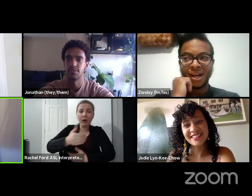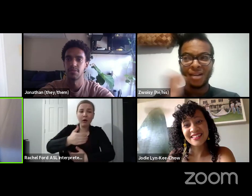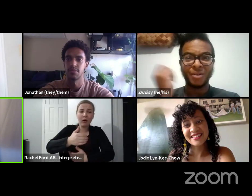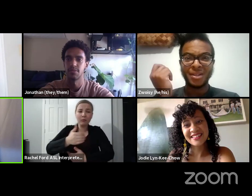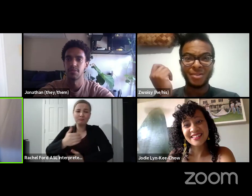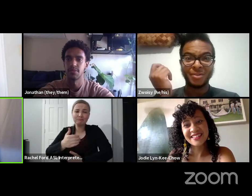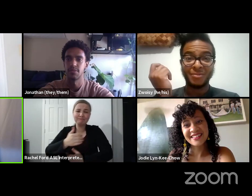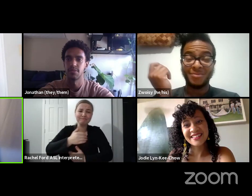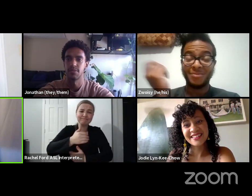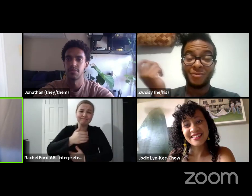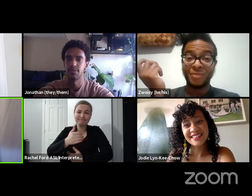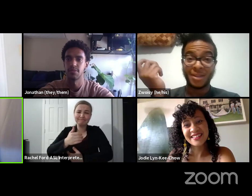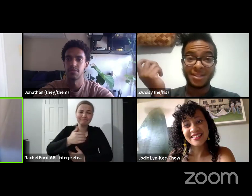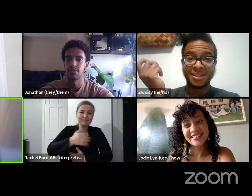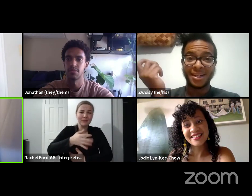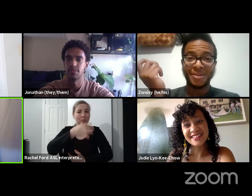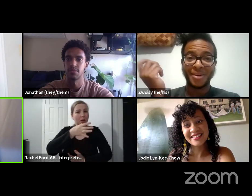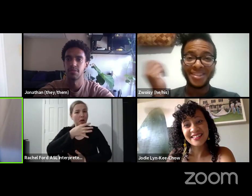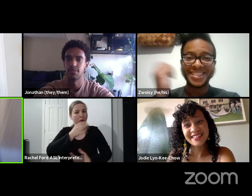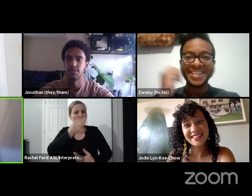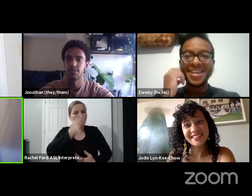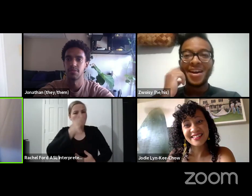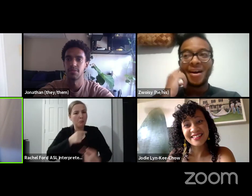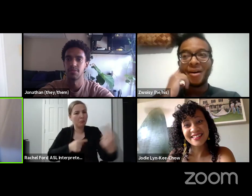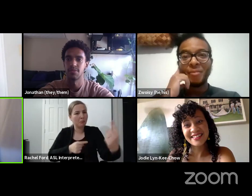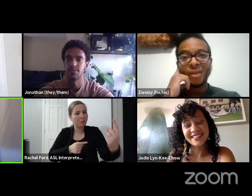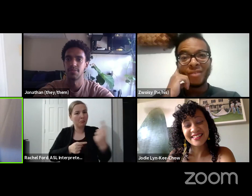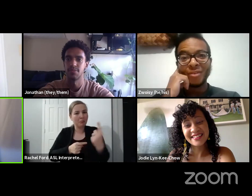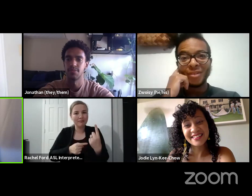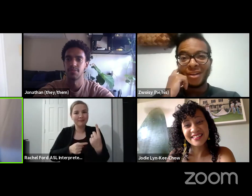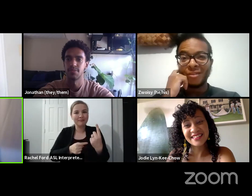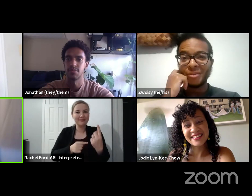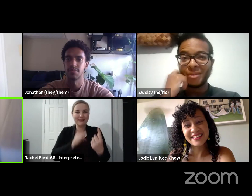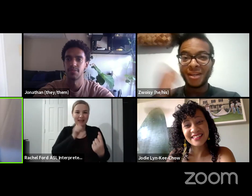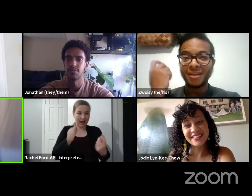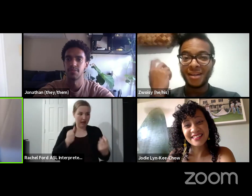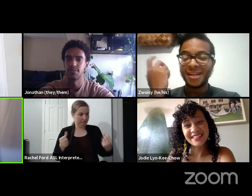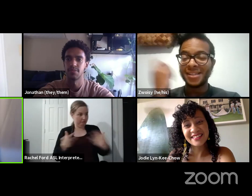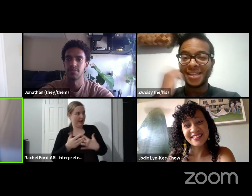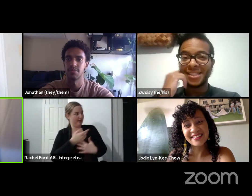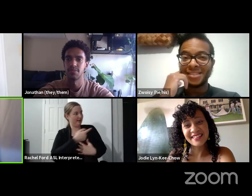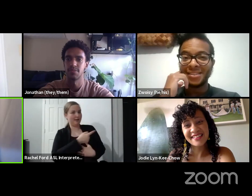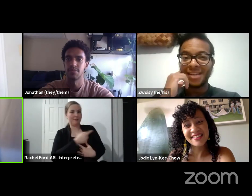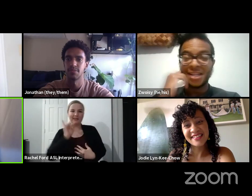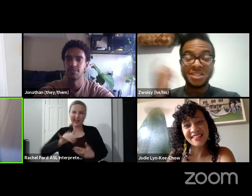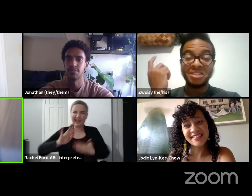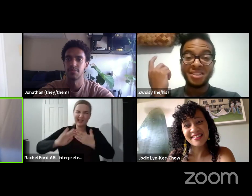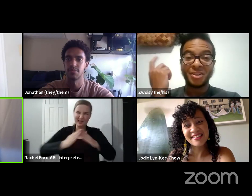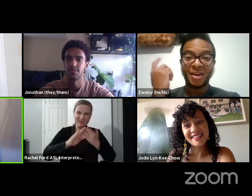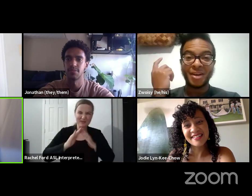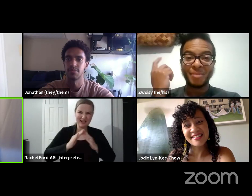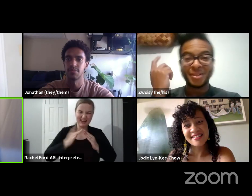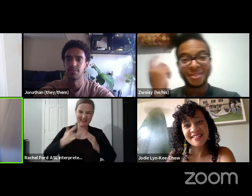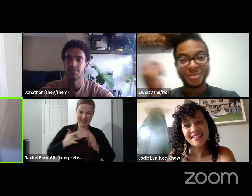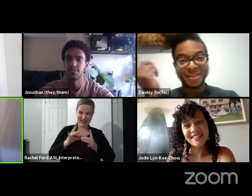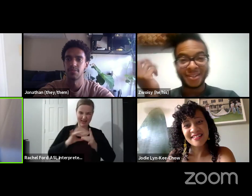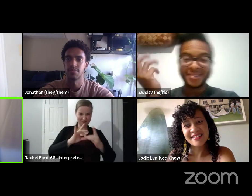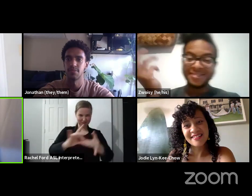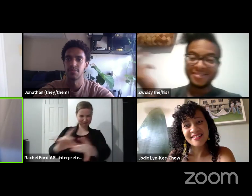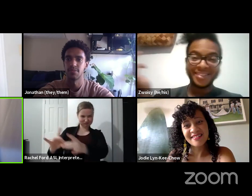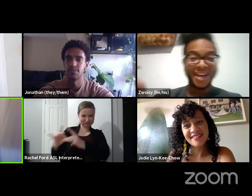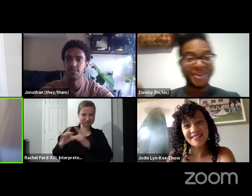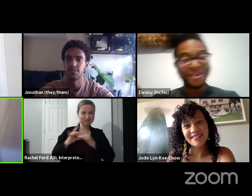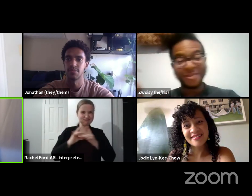soothed, and I had no idea who the frick this lady was. But I felt really comfortable, and I didn't need to cry because I was